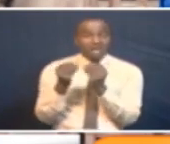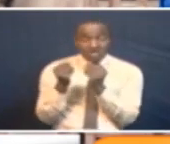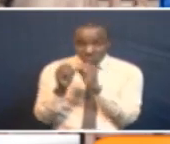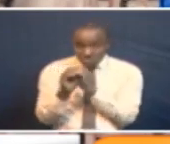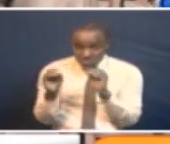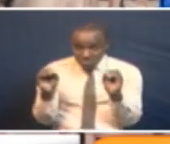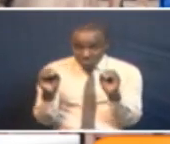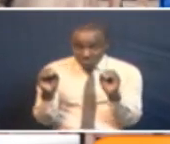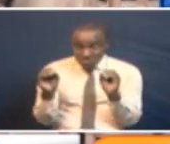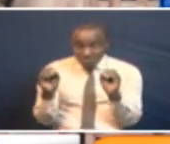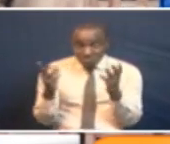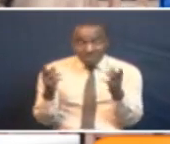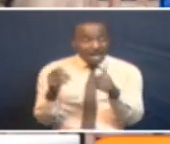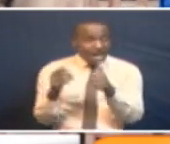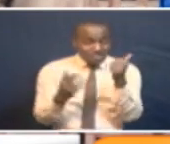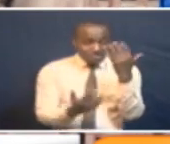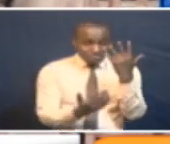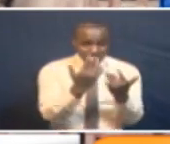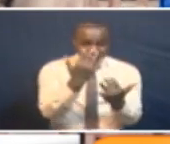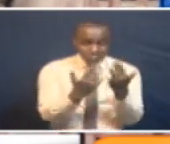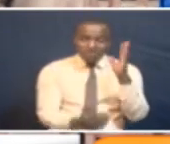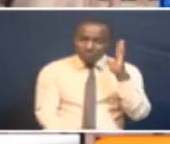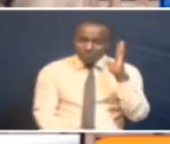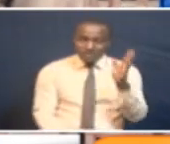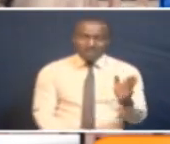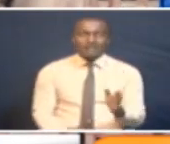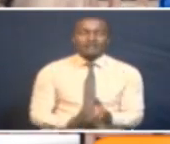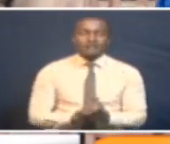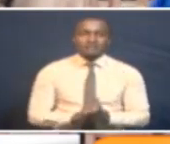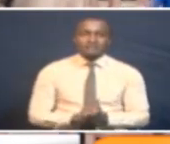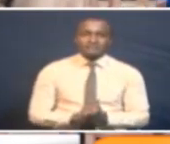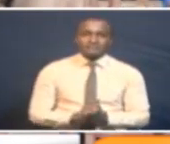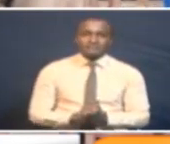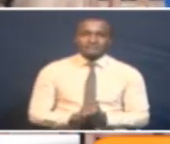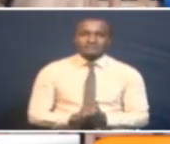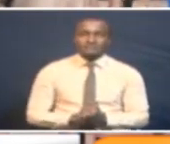time before another fire breaks out here at Gikomba Market. Hassan Mugambi.